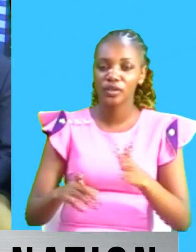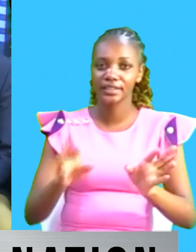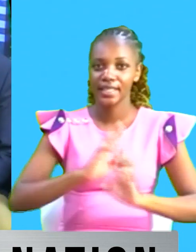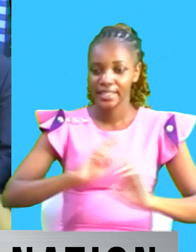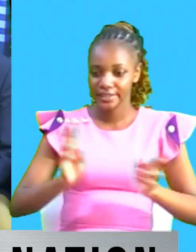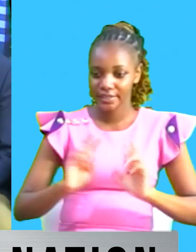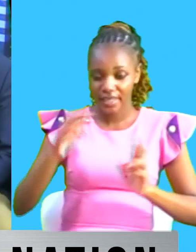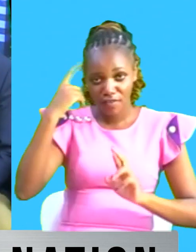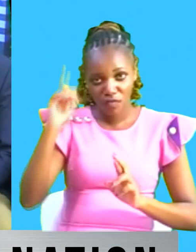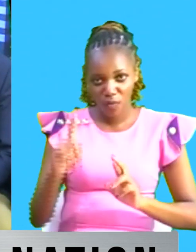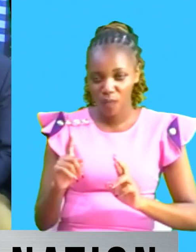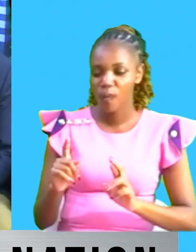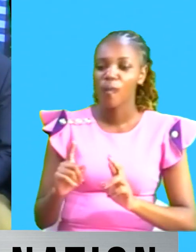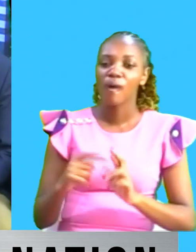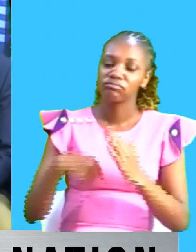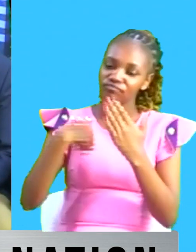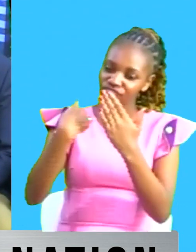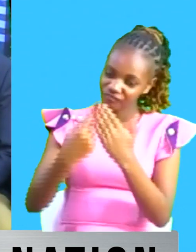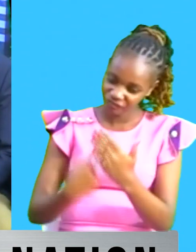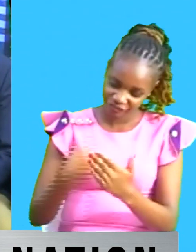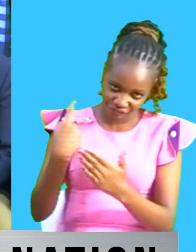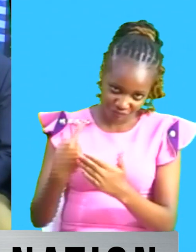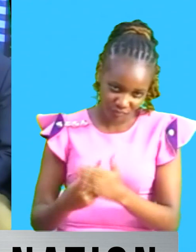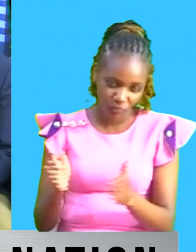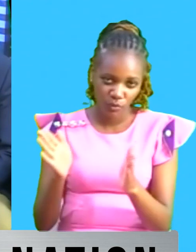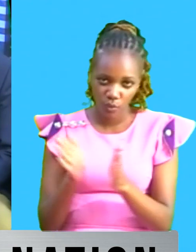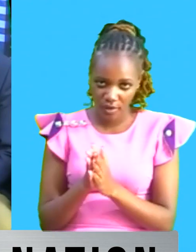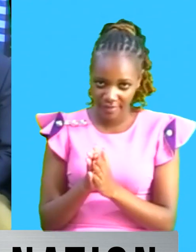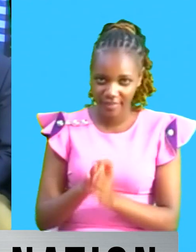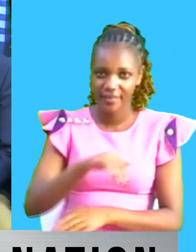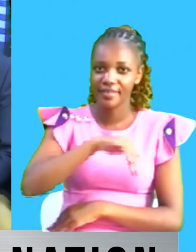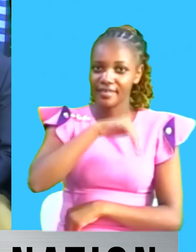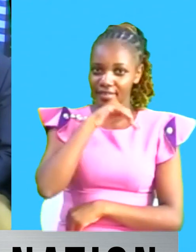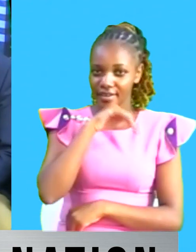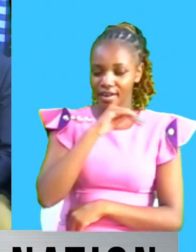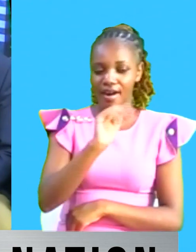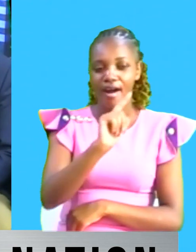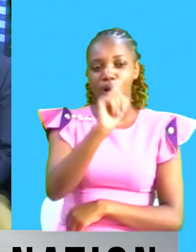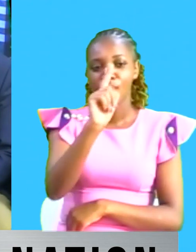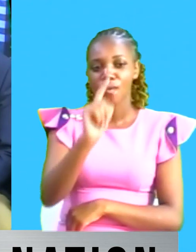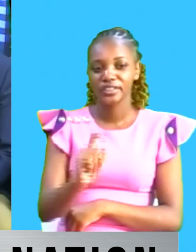a one-on-one with Raila. Question: